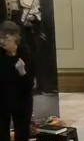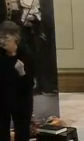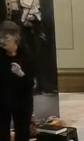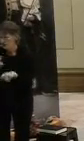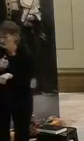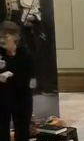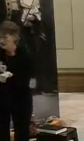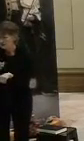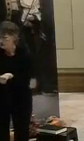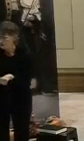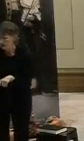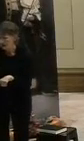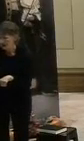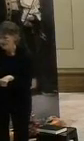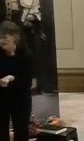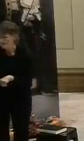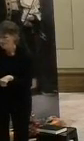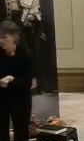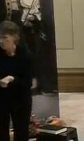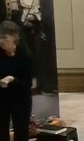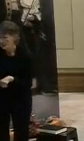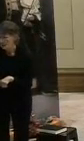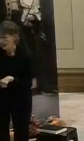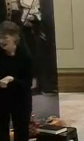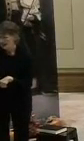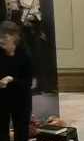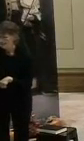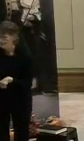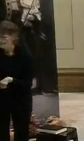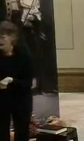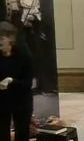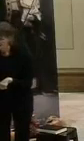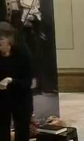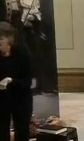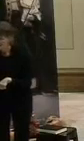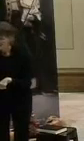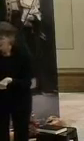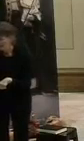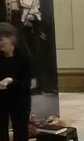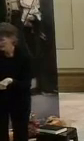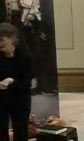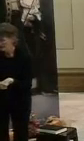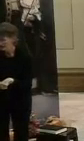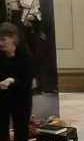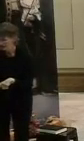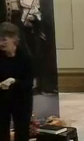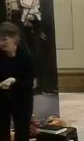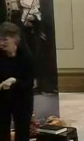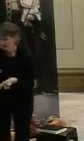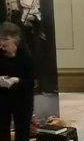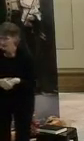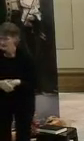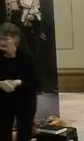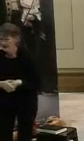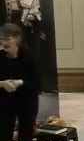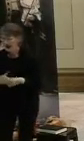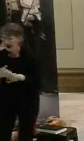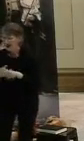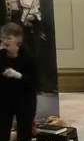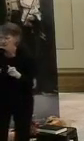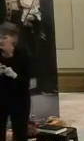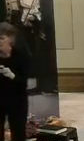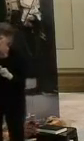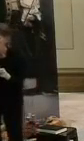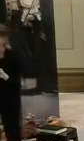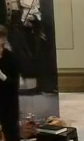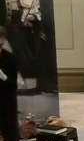a pope, Pope Pius XI, right after the First World War. And